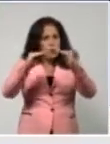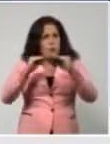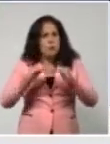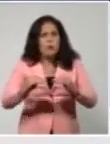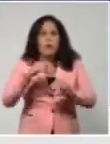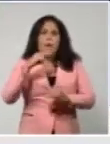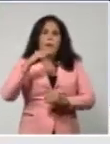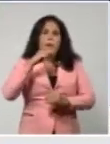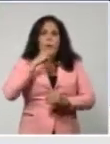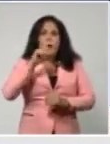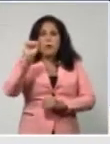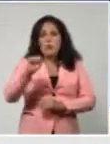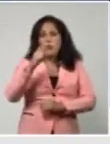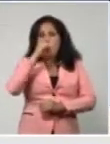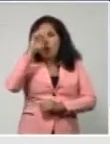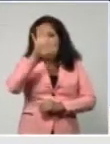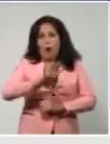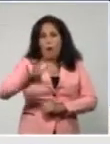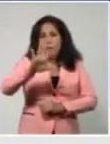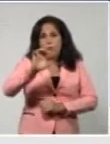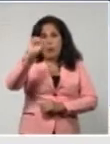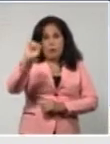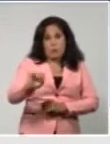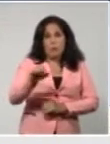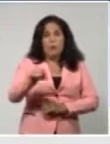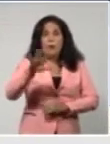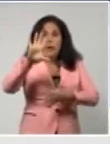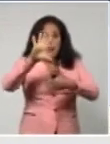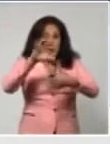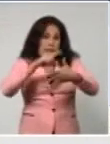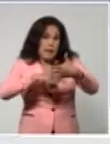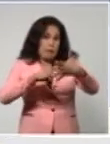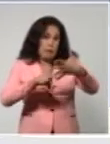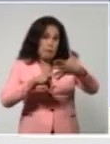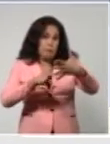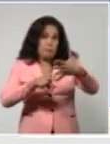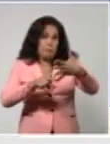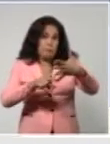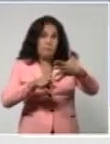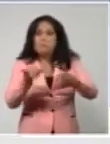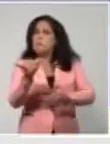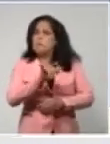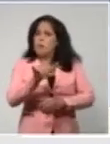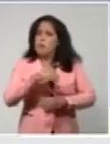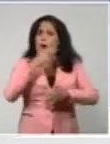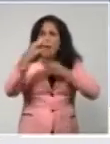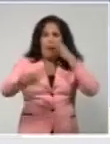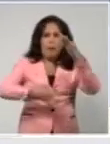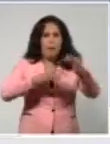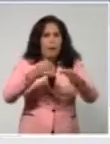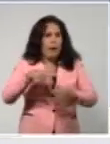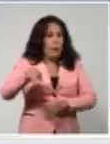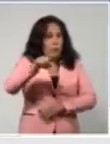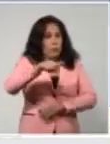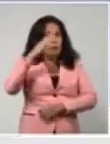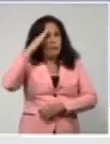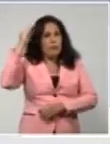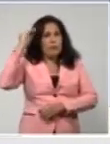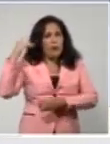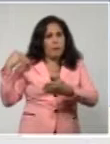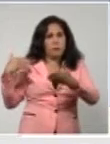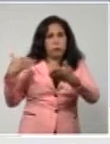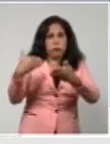reported in the news, in South Africa and in Africa in general, the number of cases has gradually been